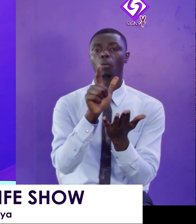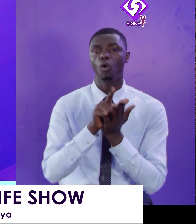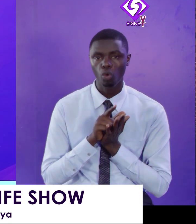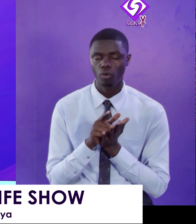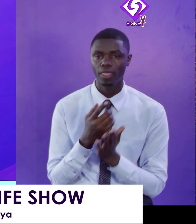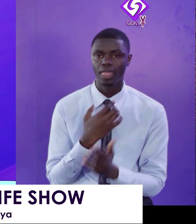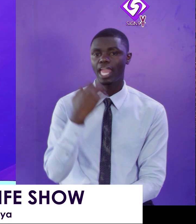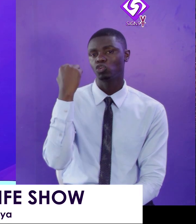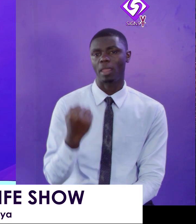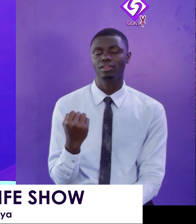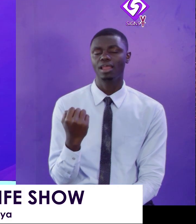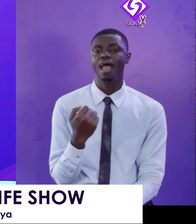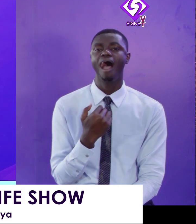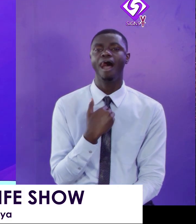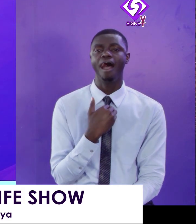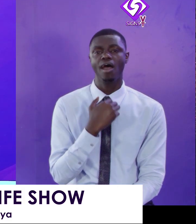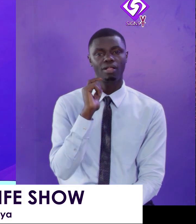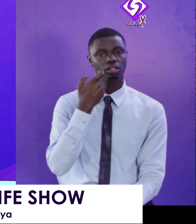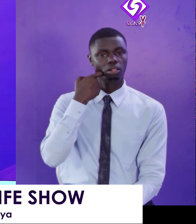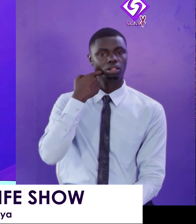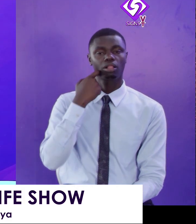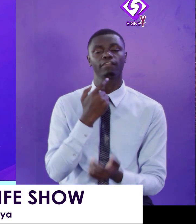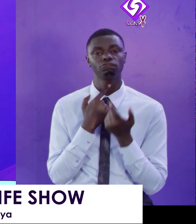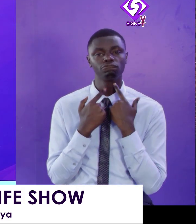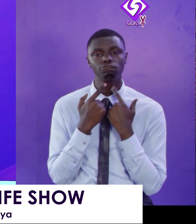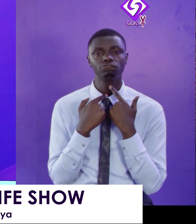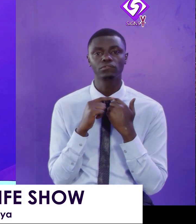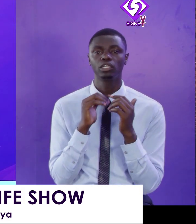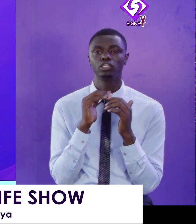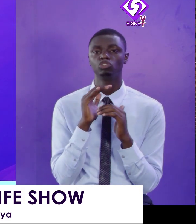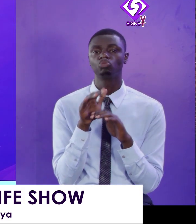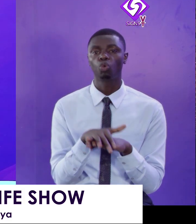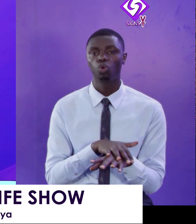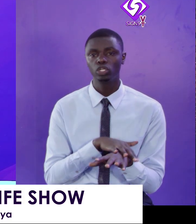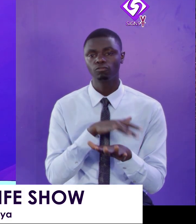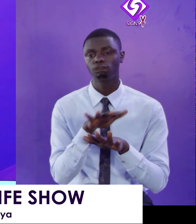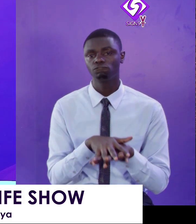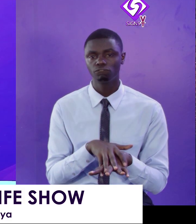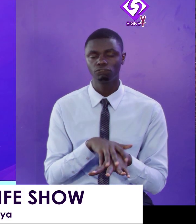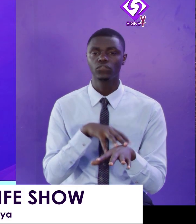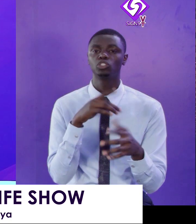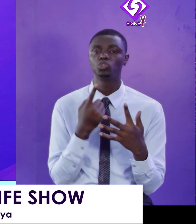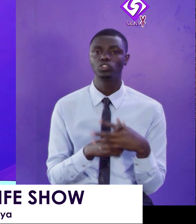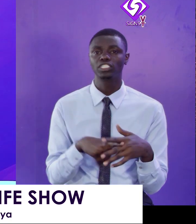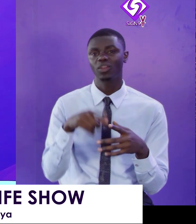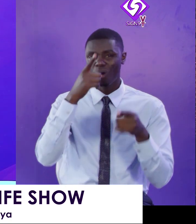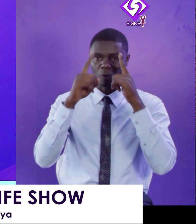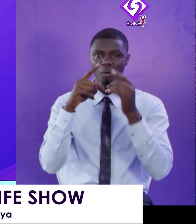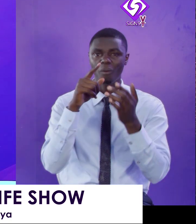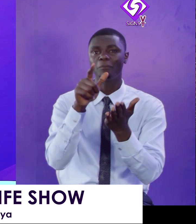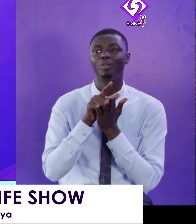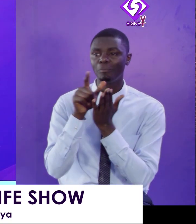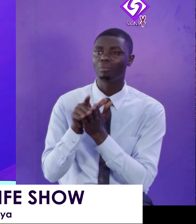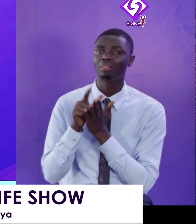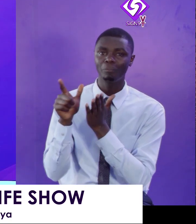appetite that comes with it. Slowly by slowly, you start borrowing unnecessarily. And more often